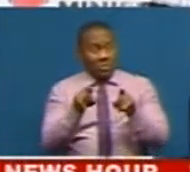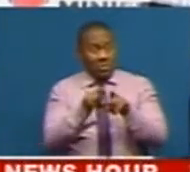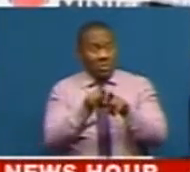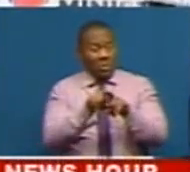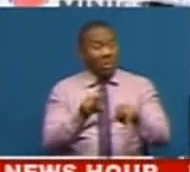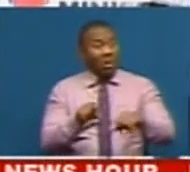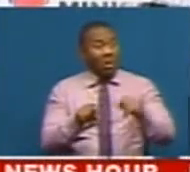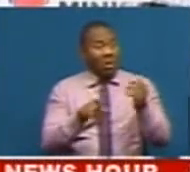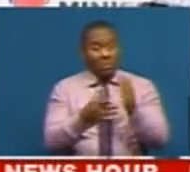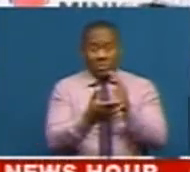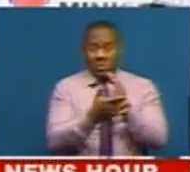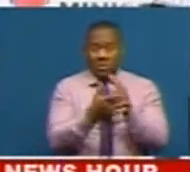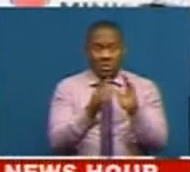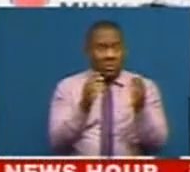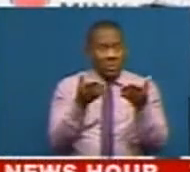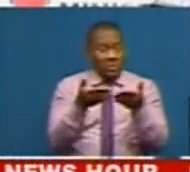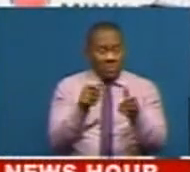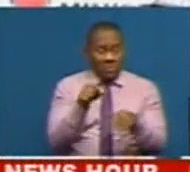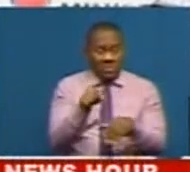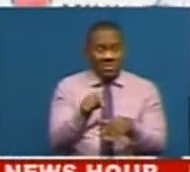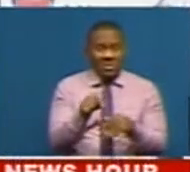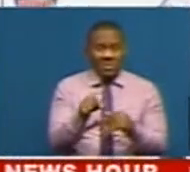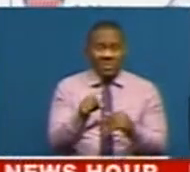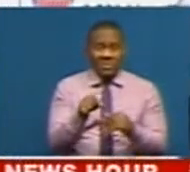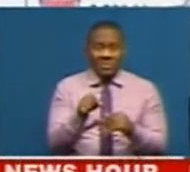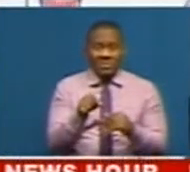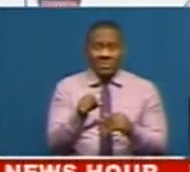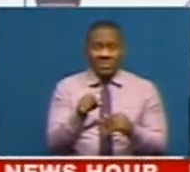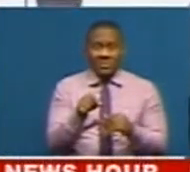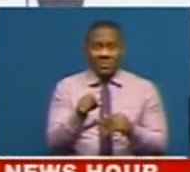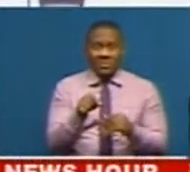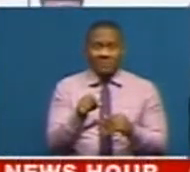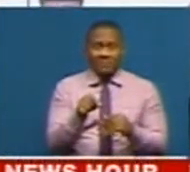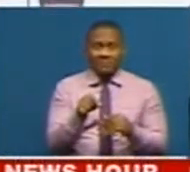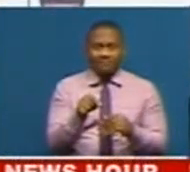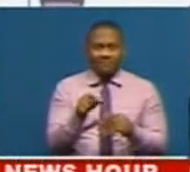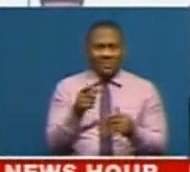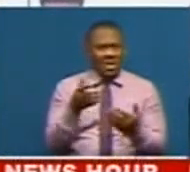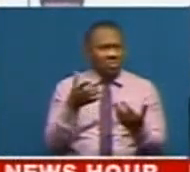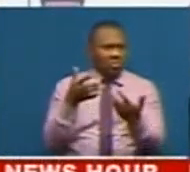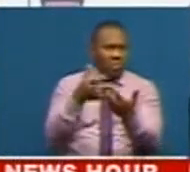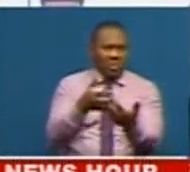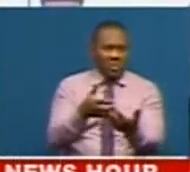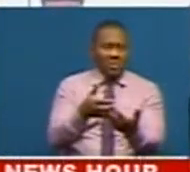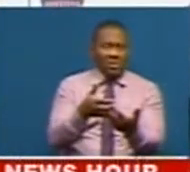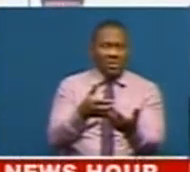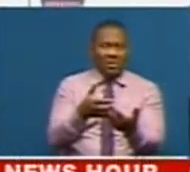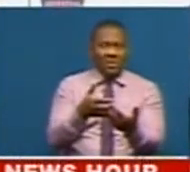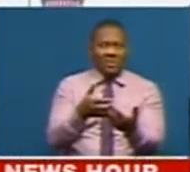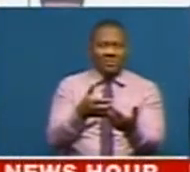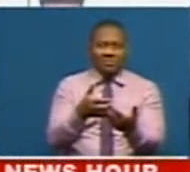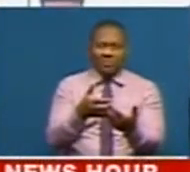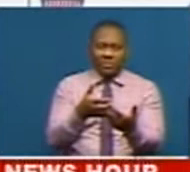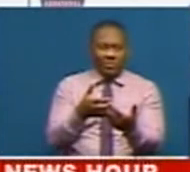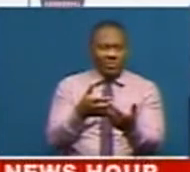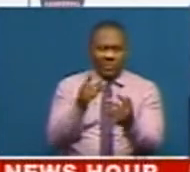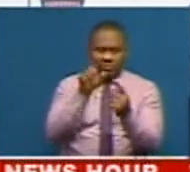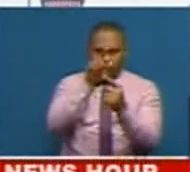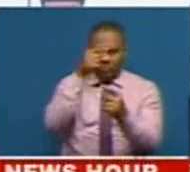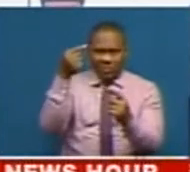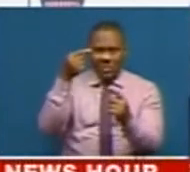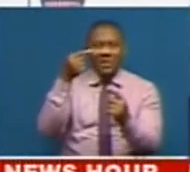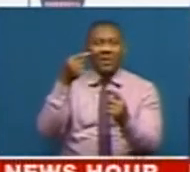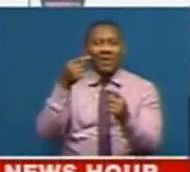technology introduced into the health delivery system, fits well into the primary healthcare